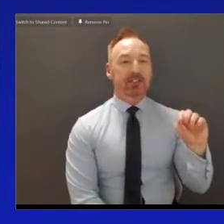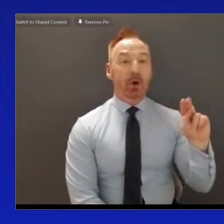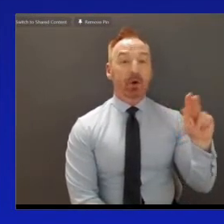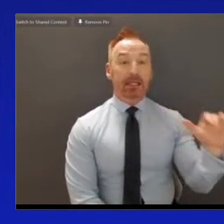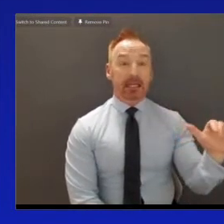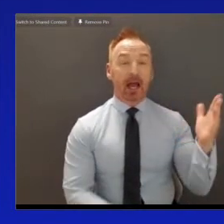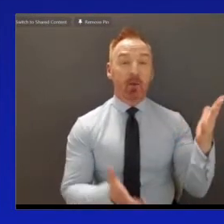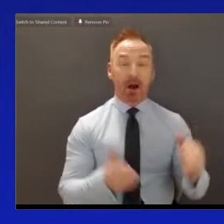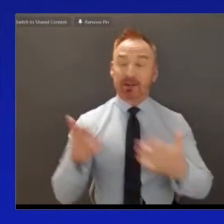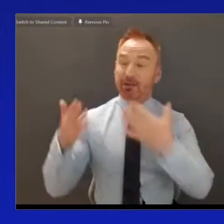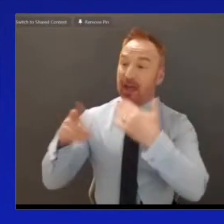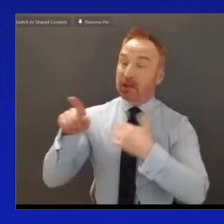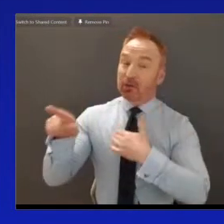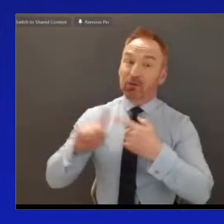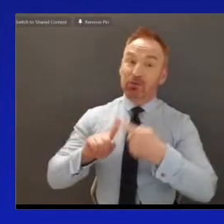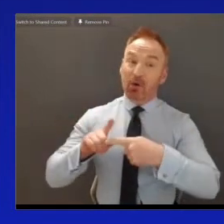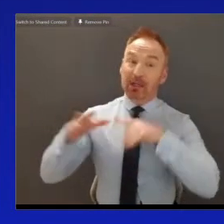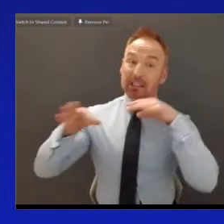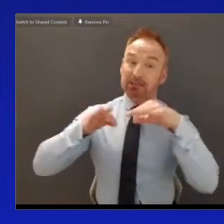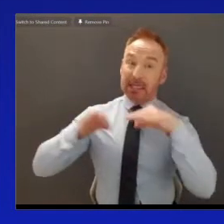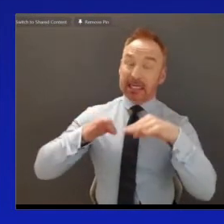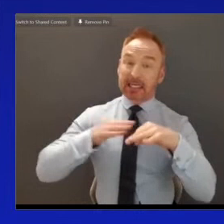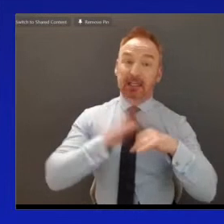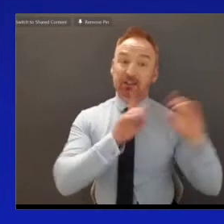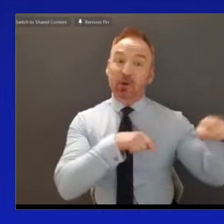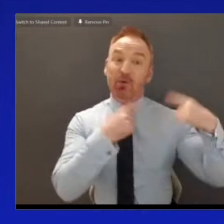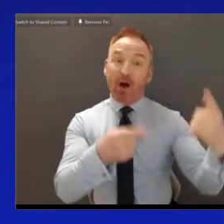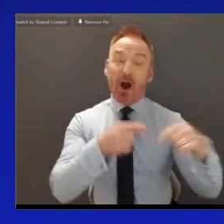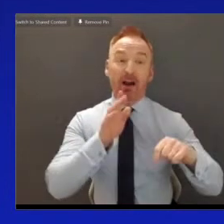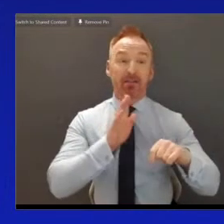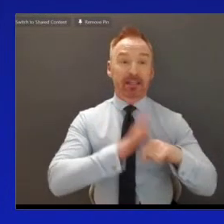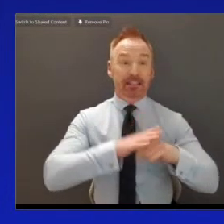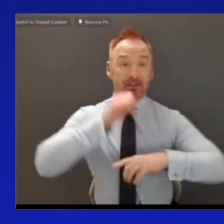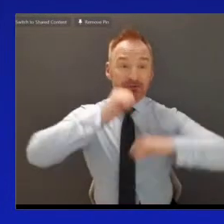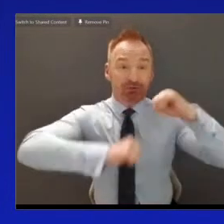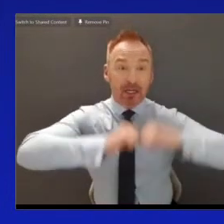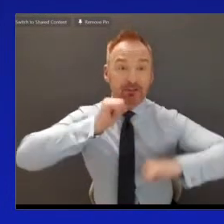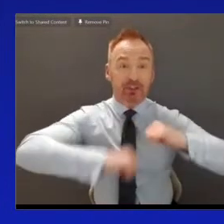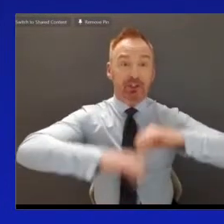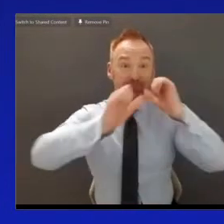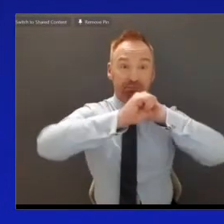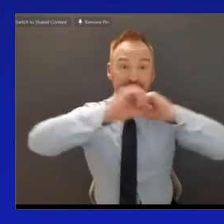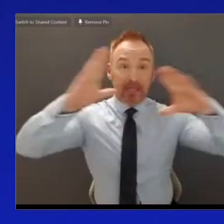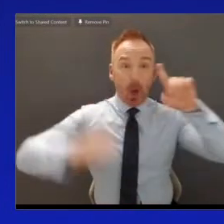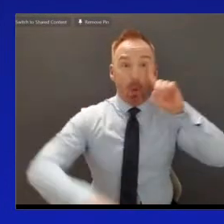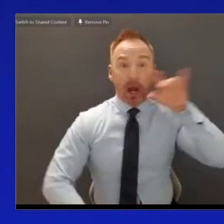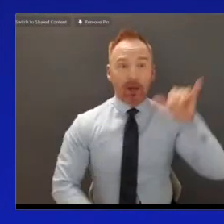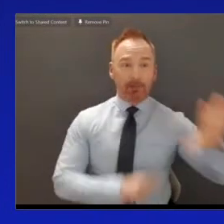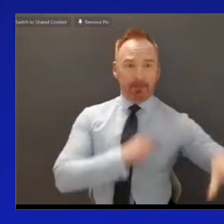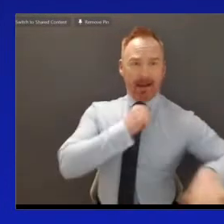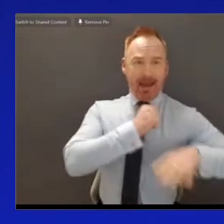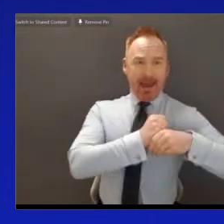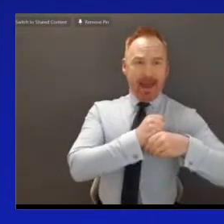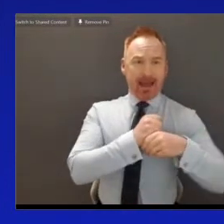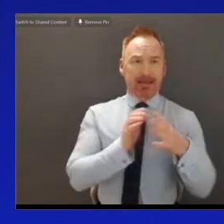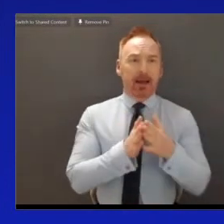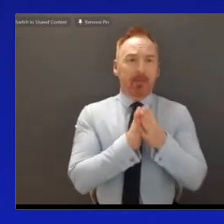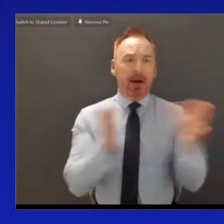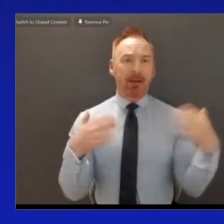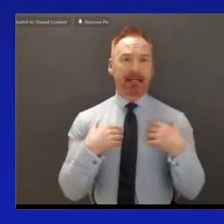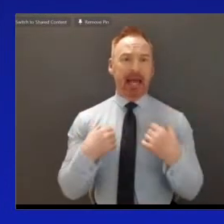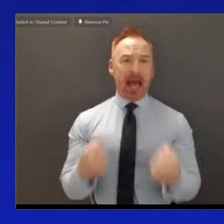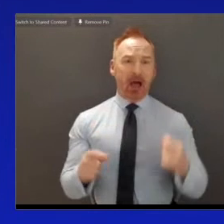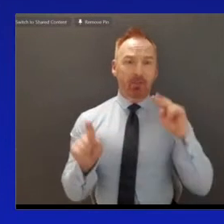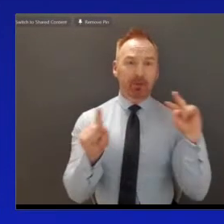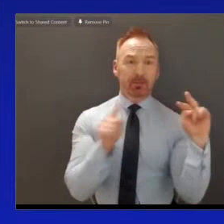explaining this response so far and the framework, and add in from a public health perspective, we absolutely recognize